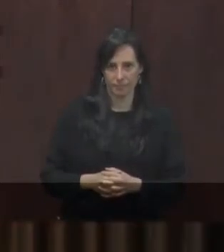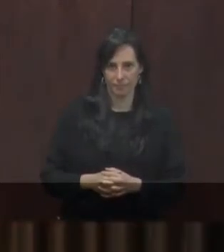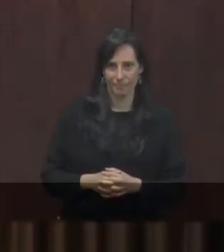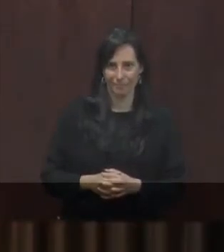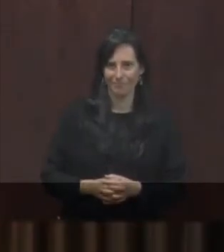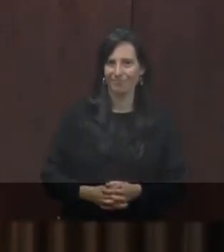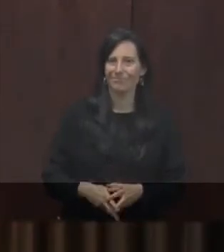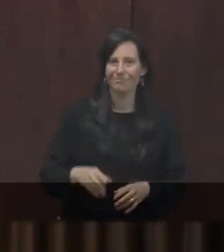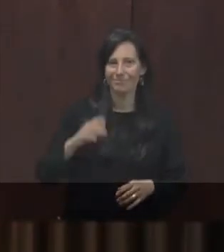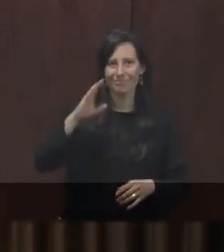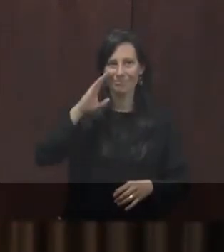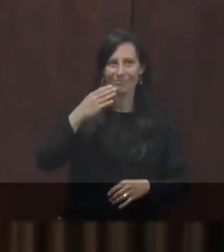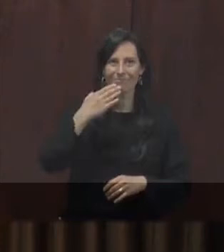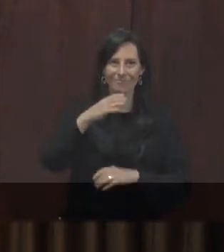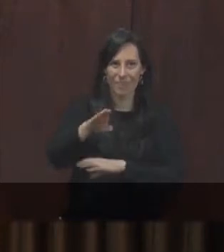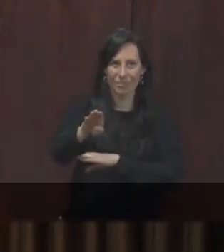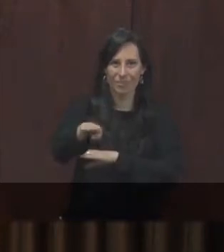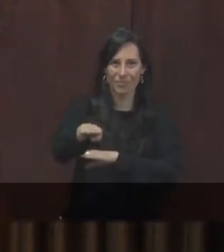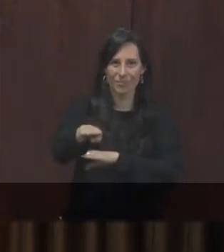Good afternoon. Good afternoon.